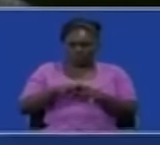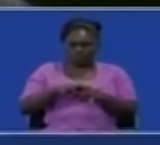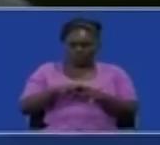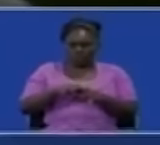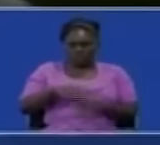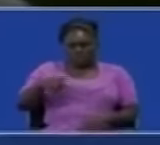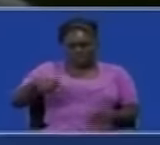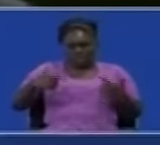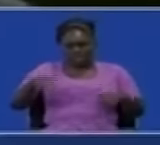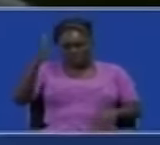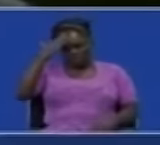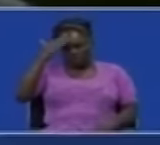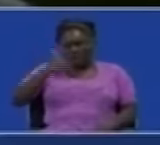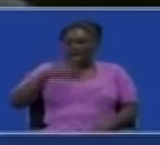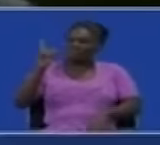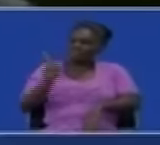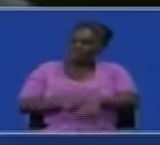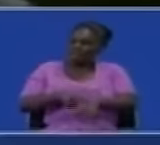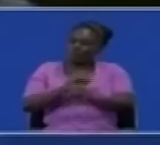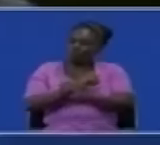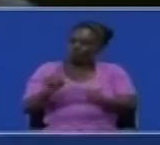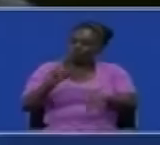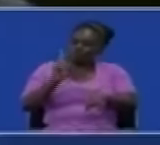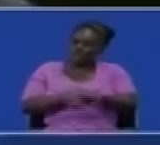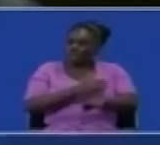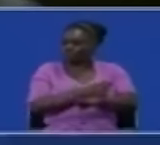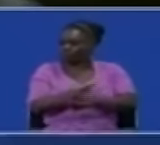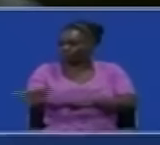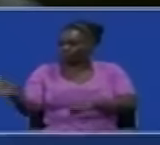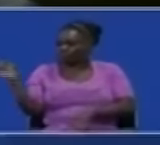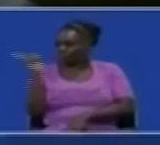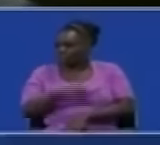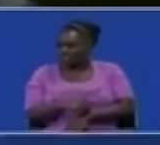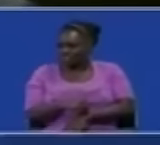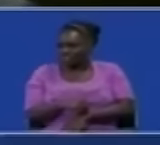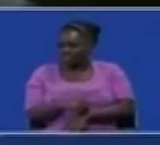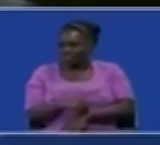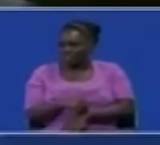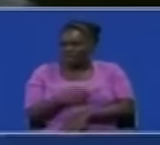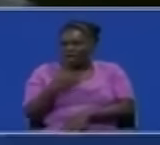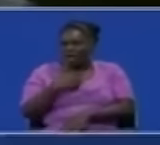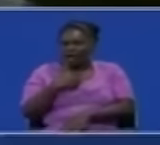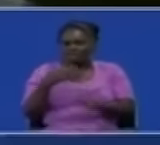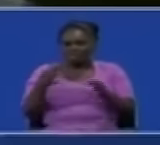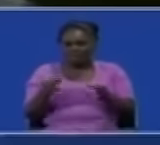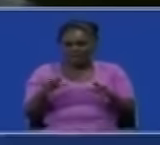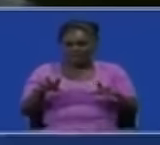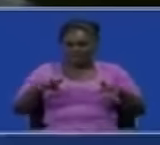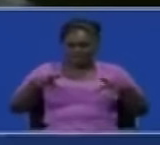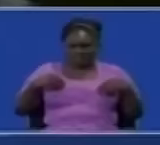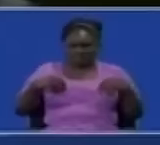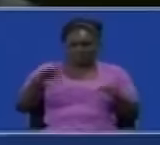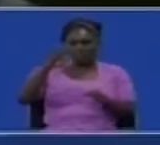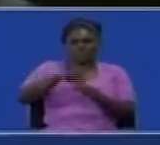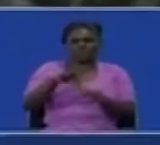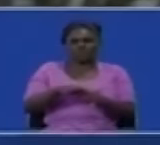knowing we don't have the luxury of time to enable us to have some form of acceptable